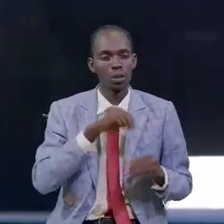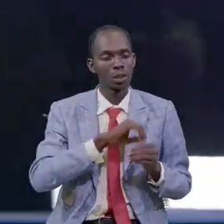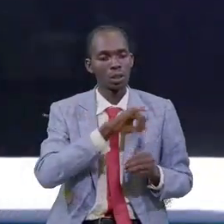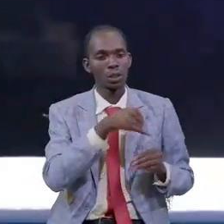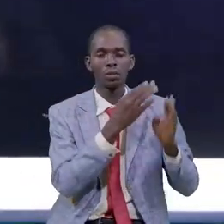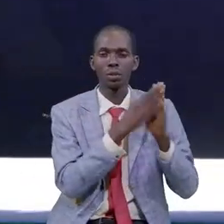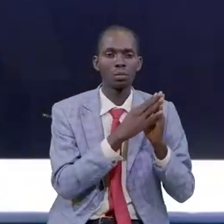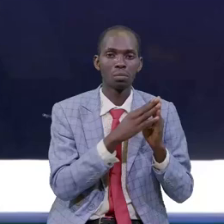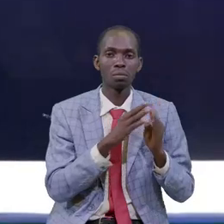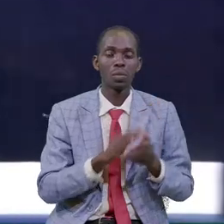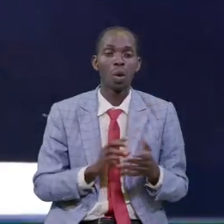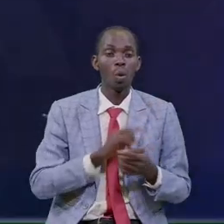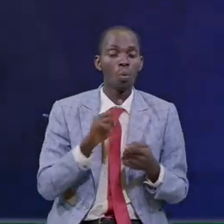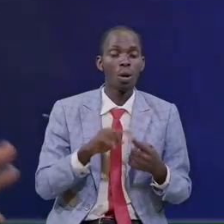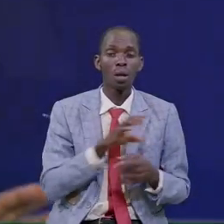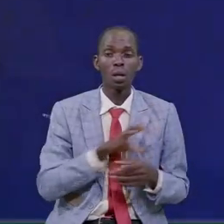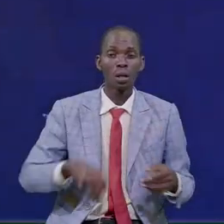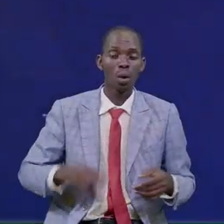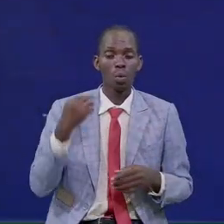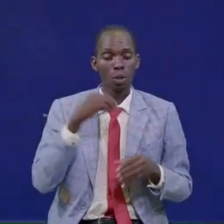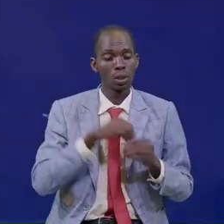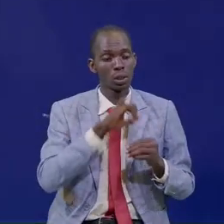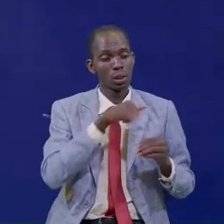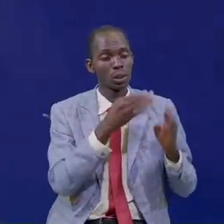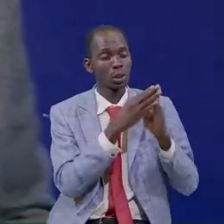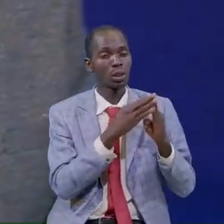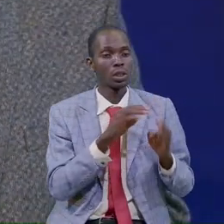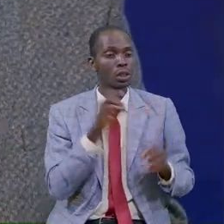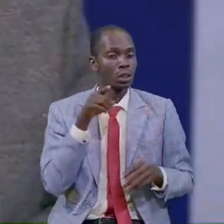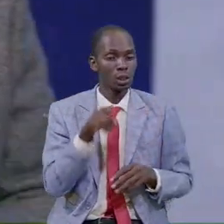When he was in Jerusalem, he was not in Capernaum.